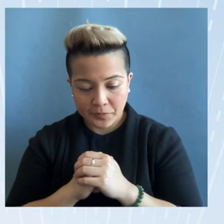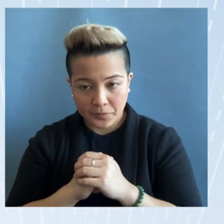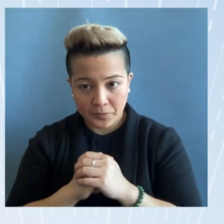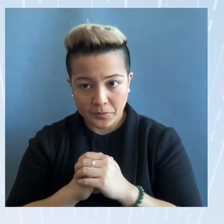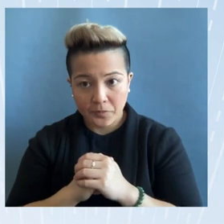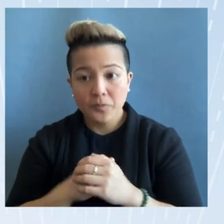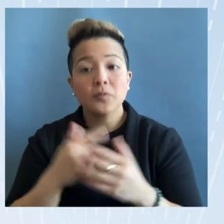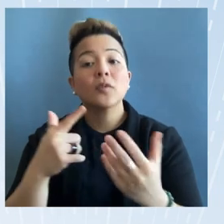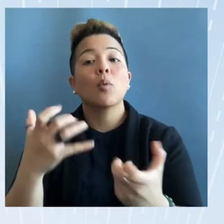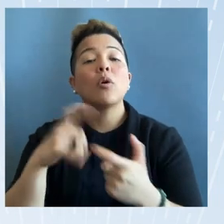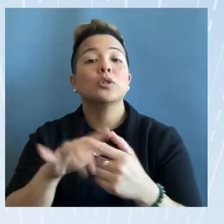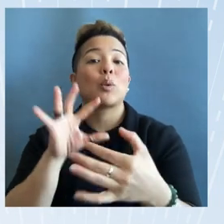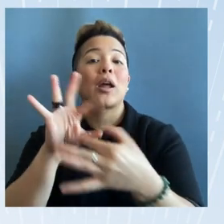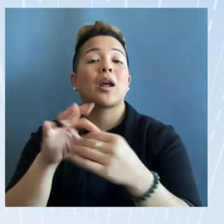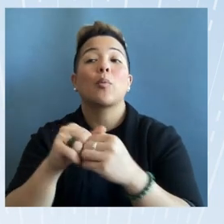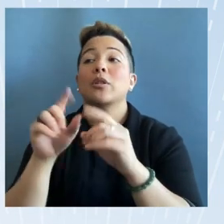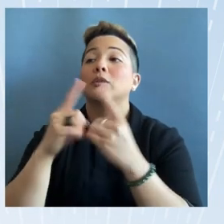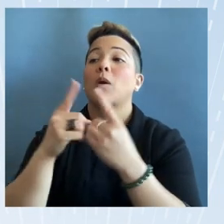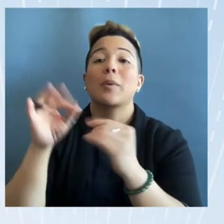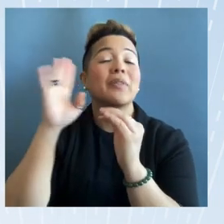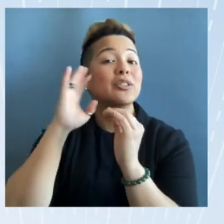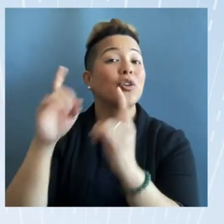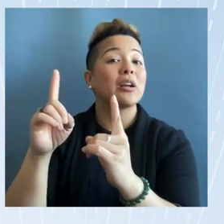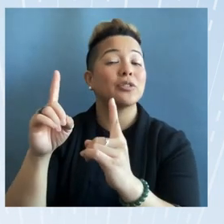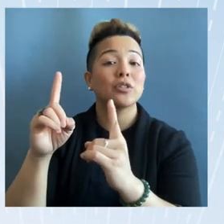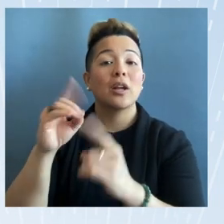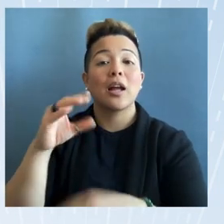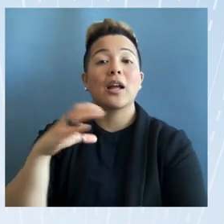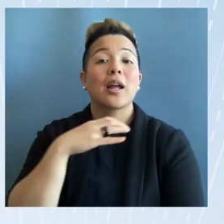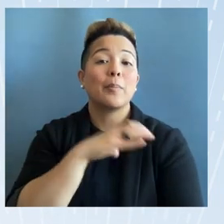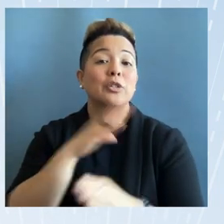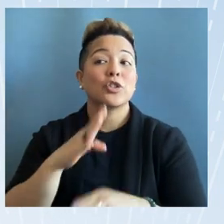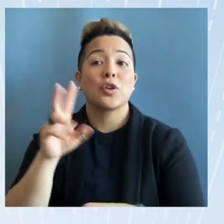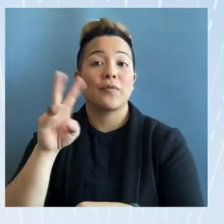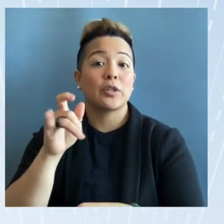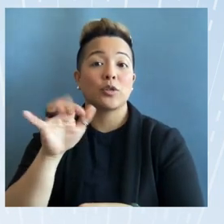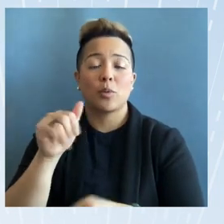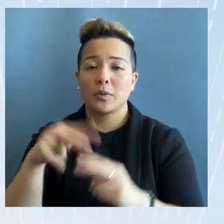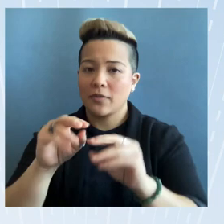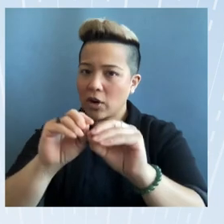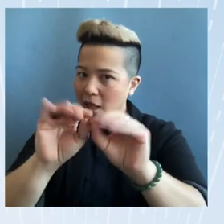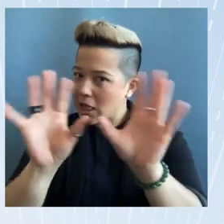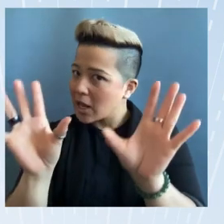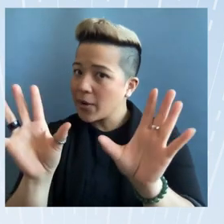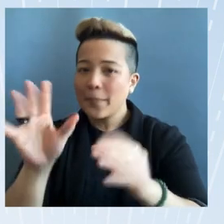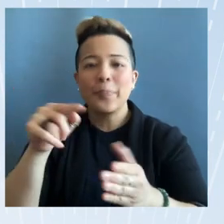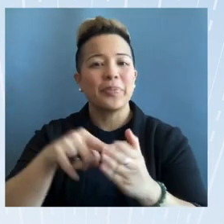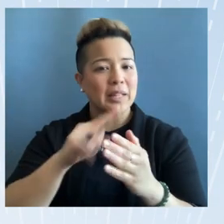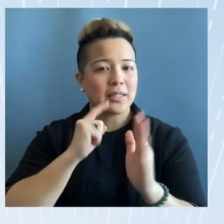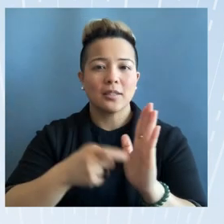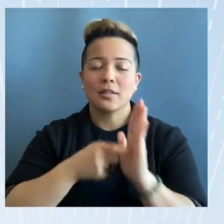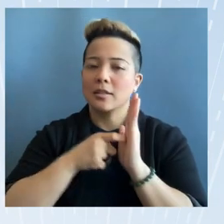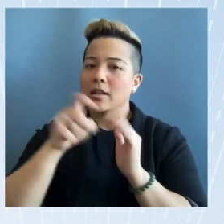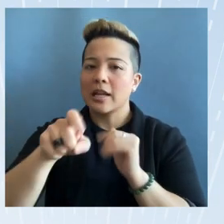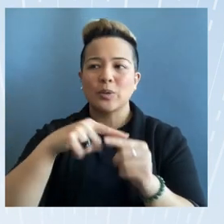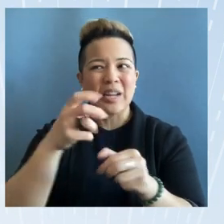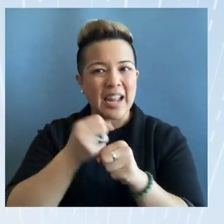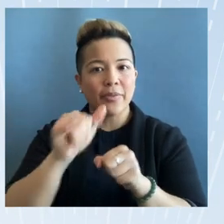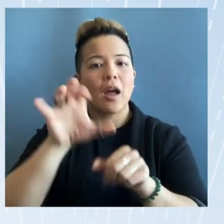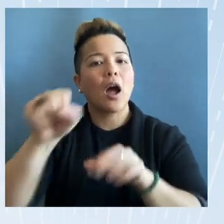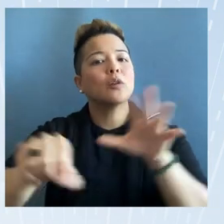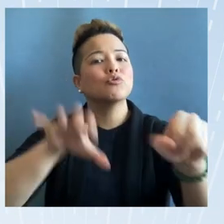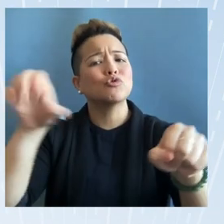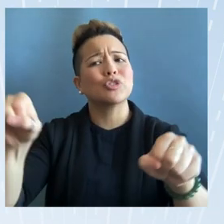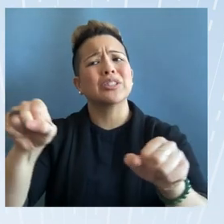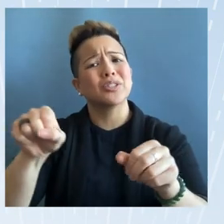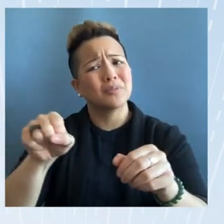wanting to connect with the Department of Education, and Commissioner Batorio was very, very clear that this is very much needed to get that outreach into the youth,